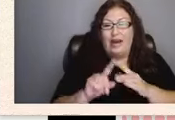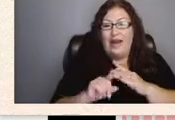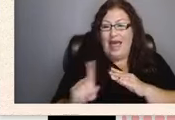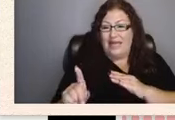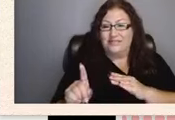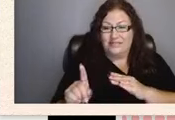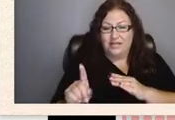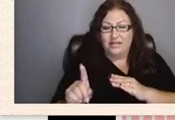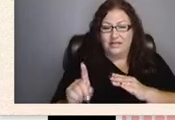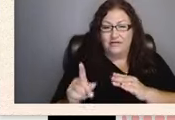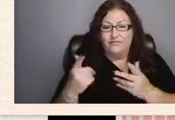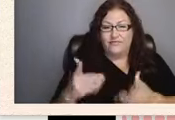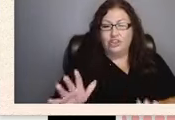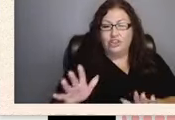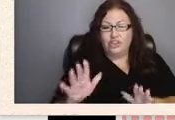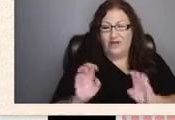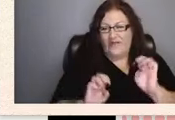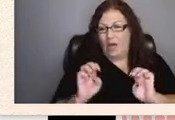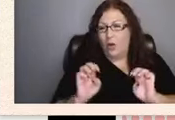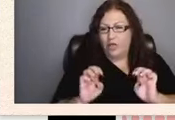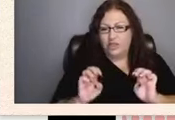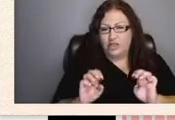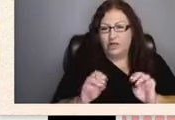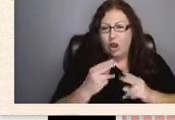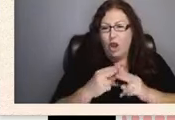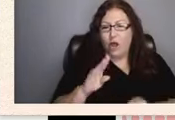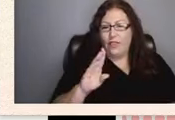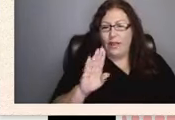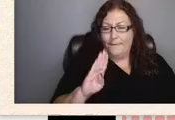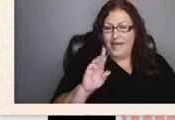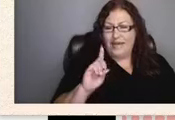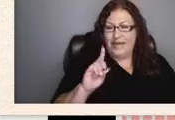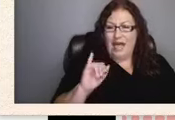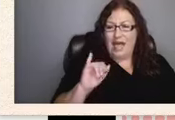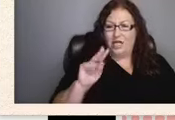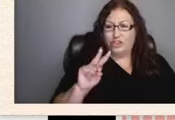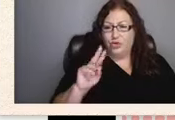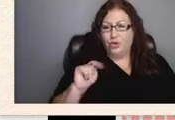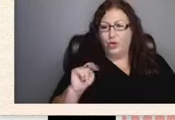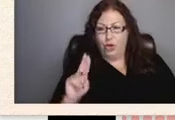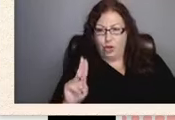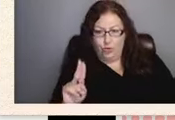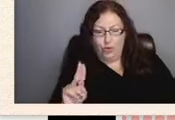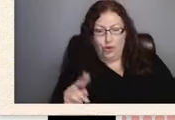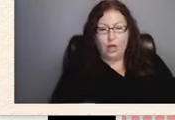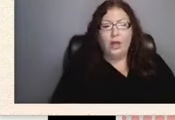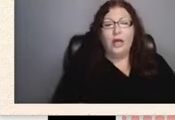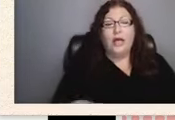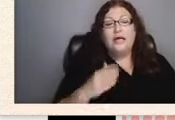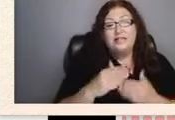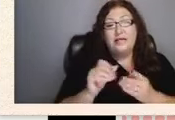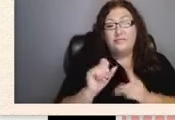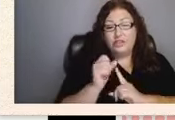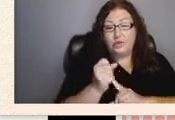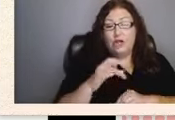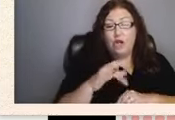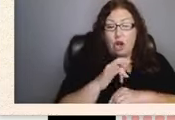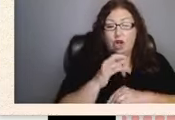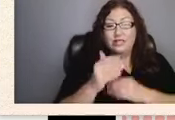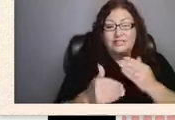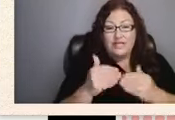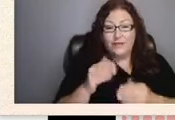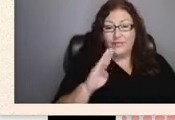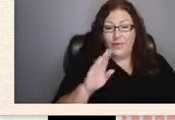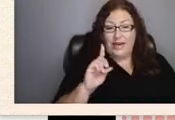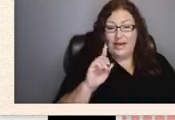also known as the BDI-2 new. In some cases, Early Steps BDI-2 New serves as the